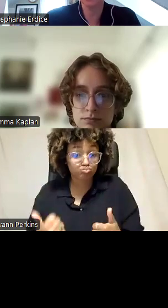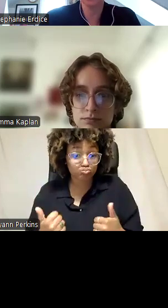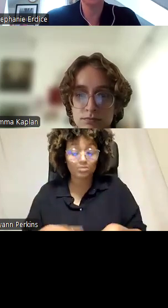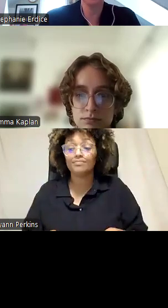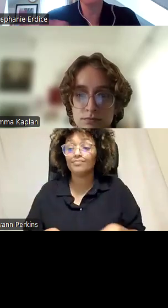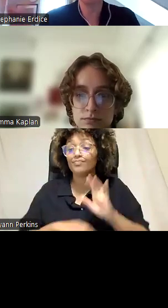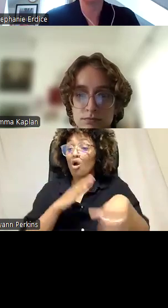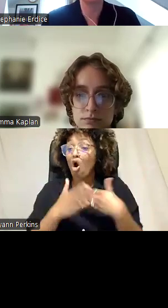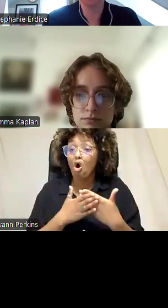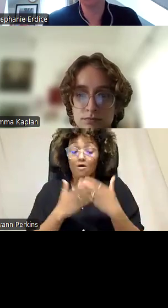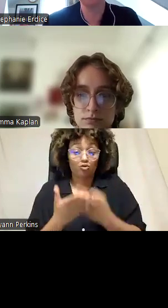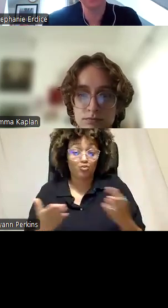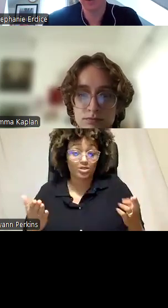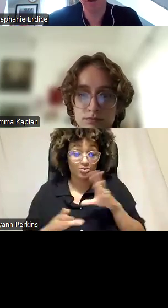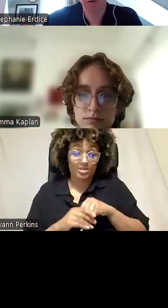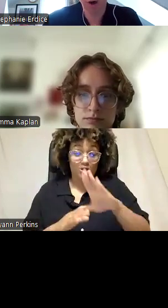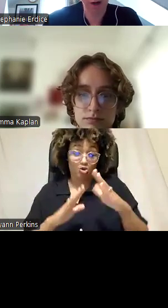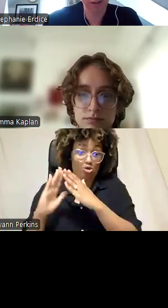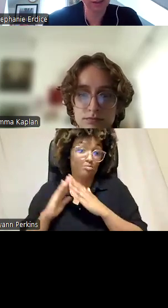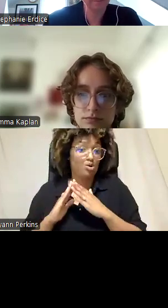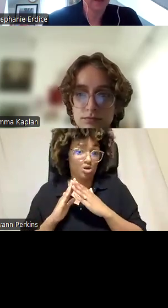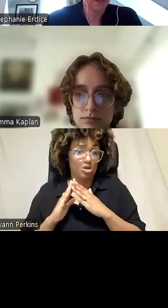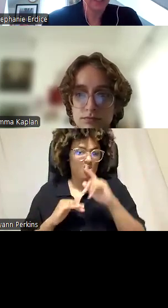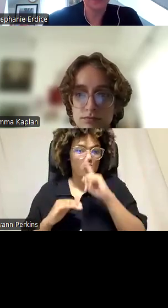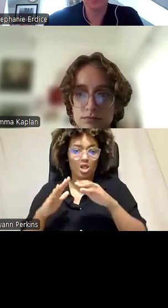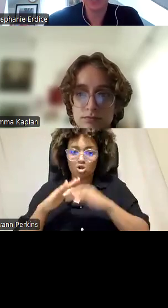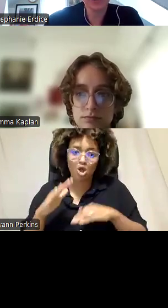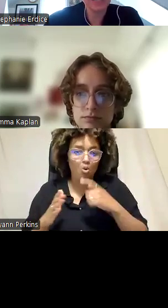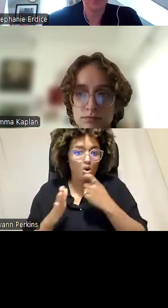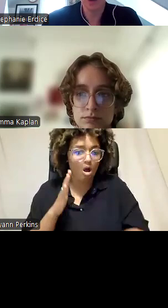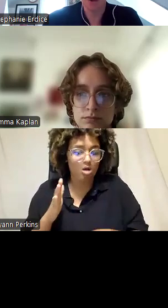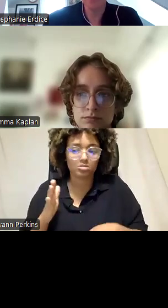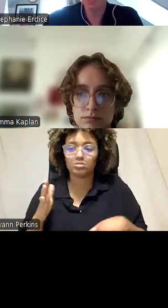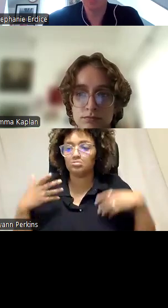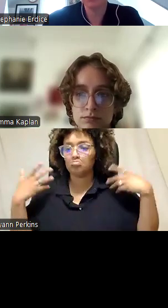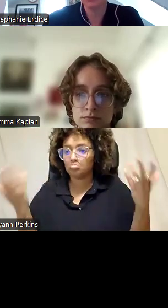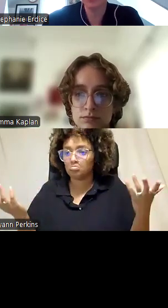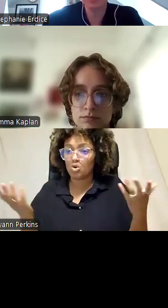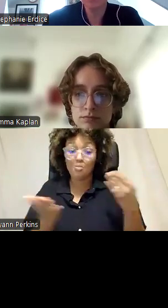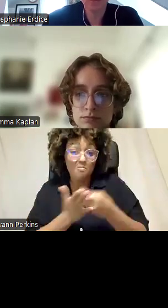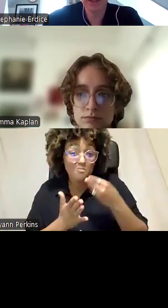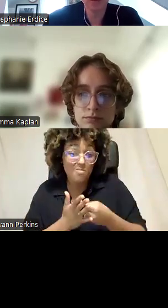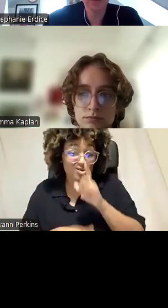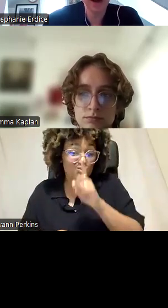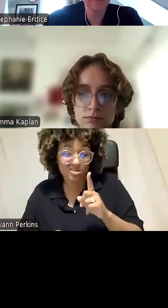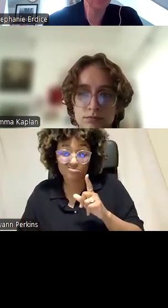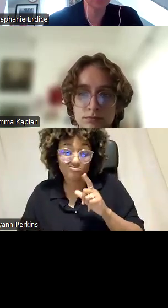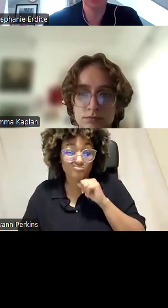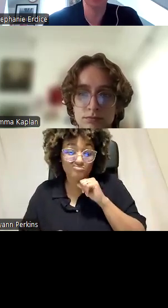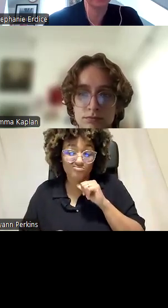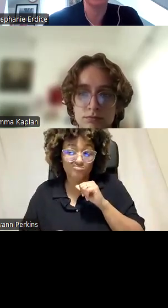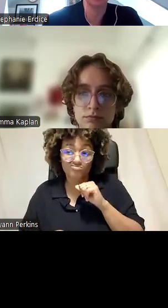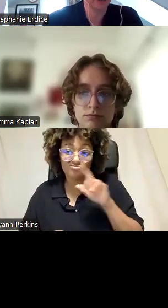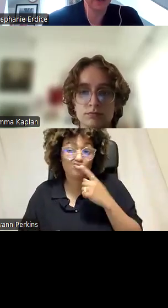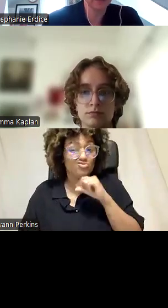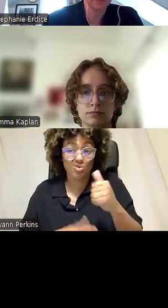could need in your community are at no or very low cost? Does money just never come up in conversation with working with survivors, which